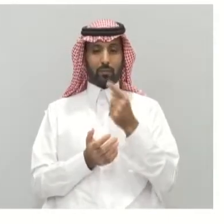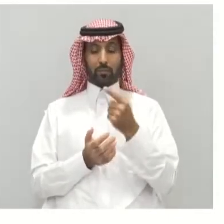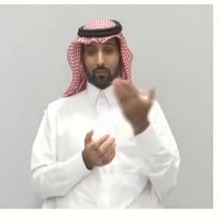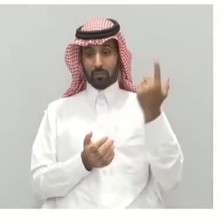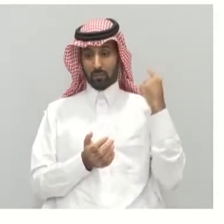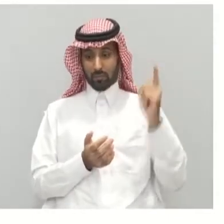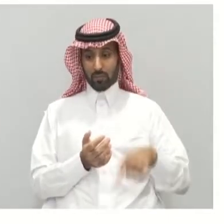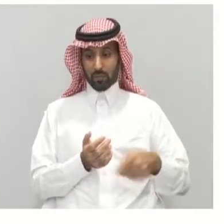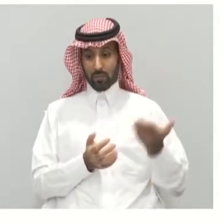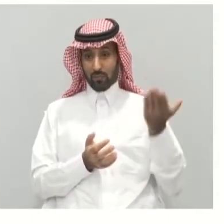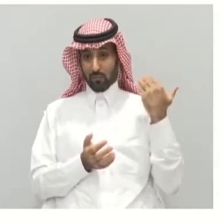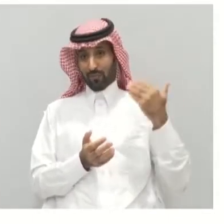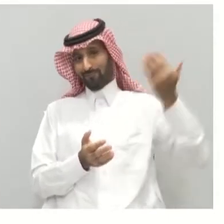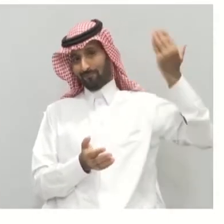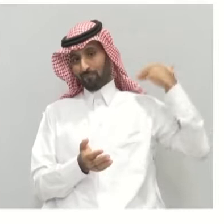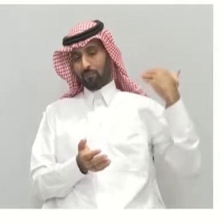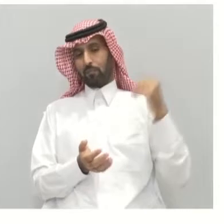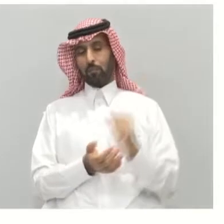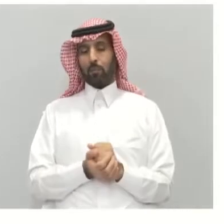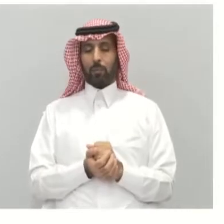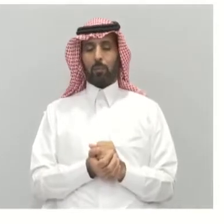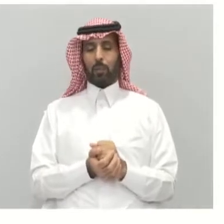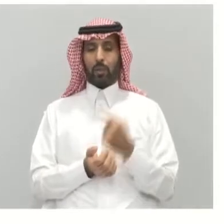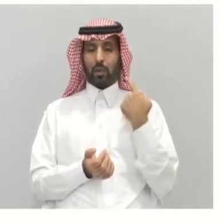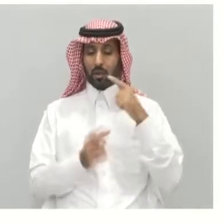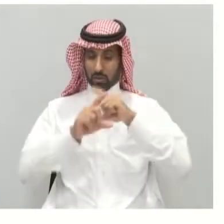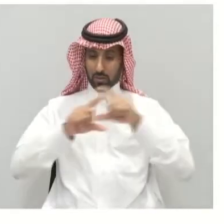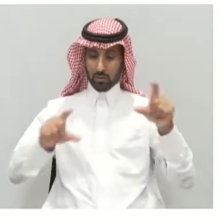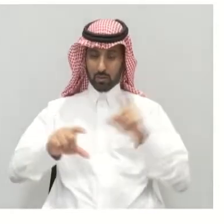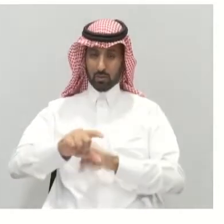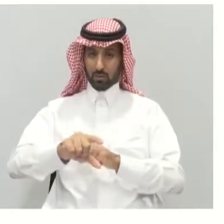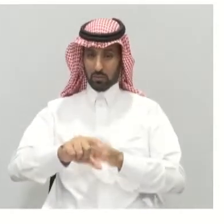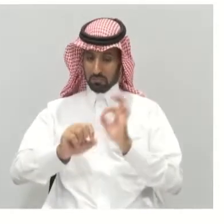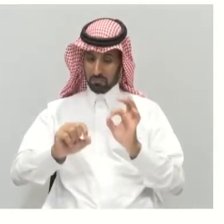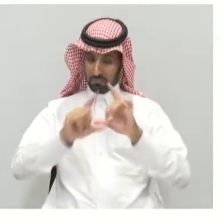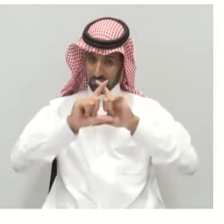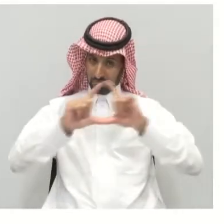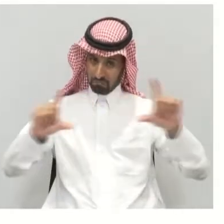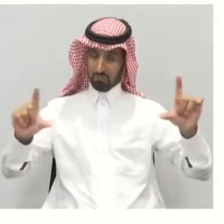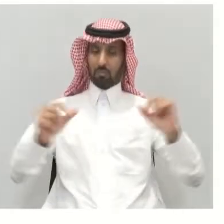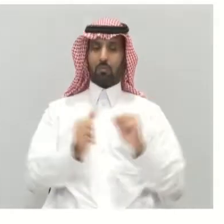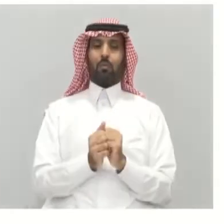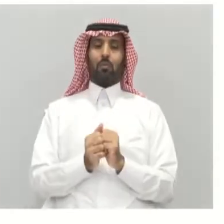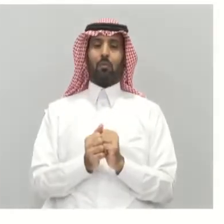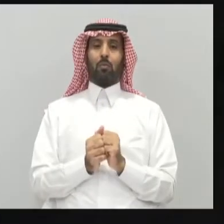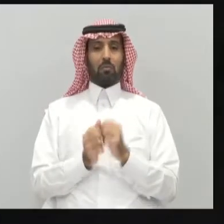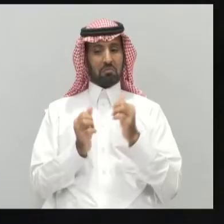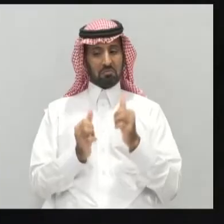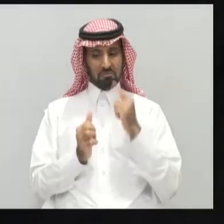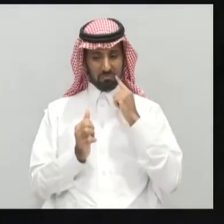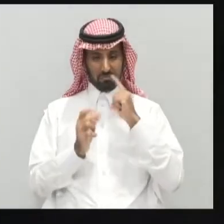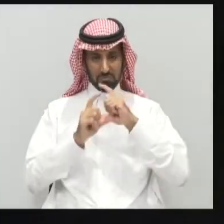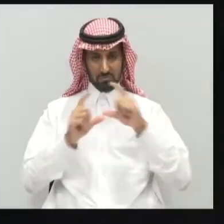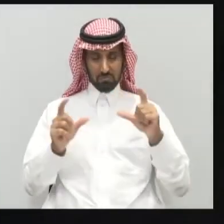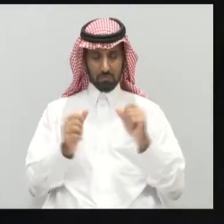before yesterday. Okay? You can use the time expressions to make your sentences longer, to make your sentences